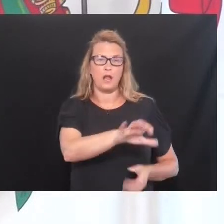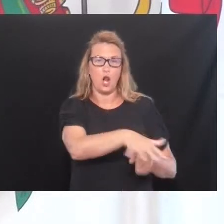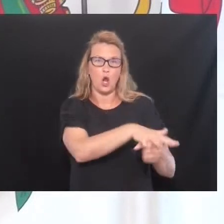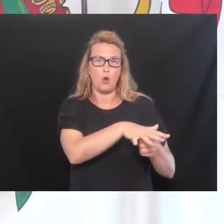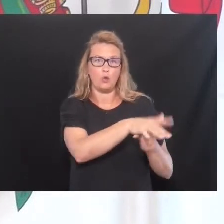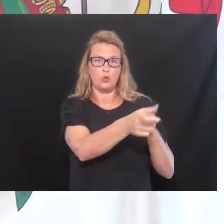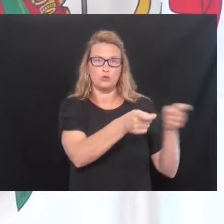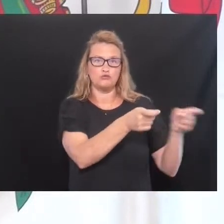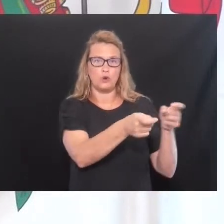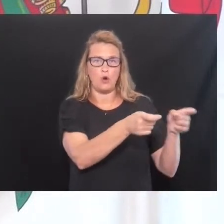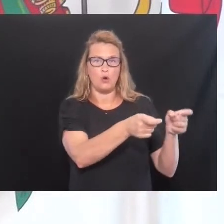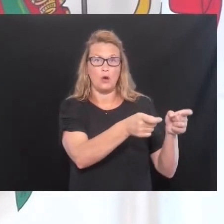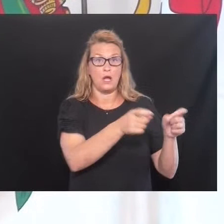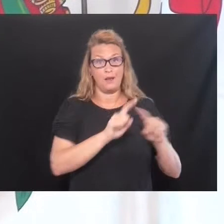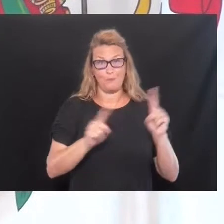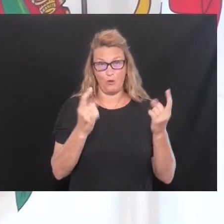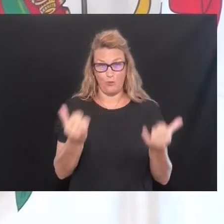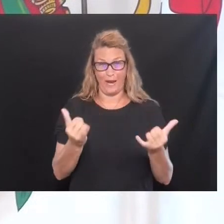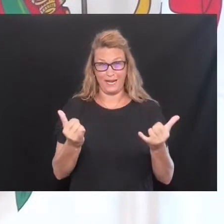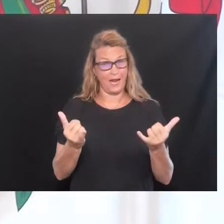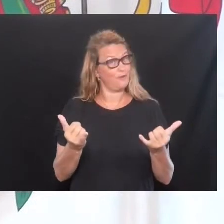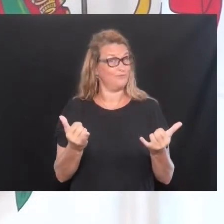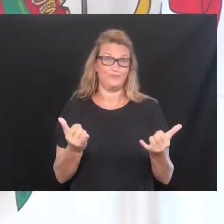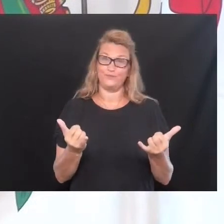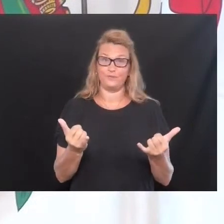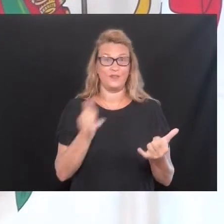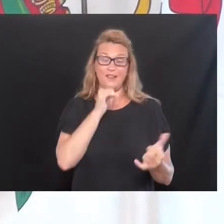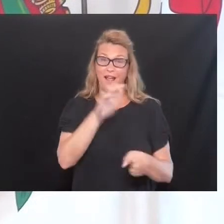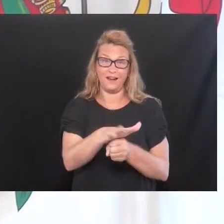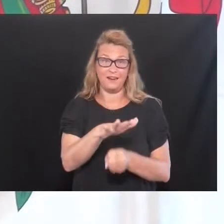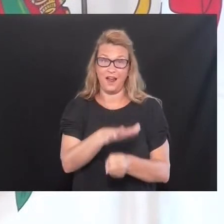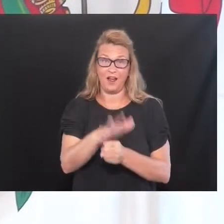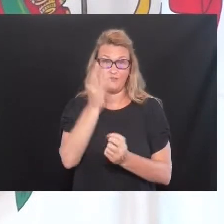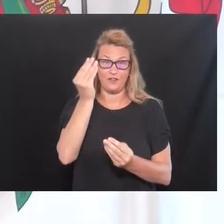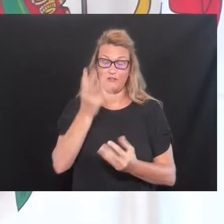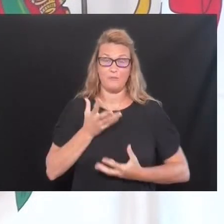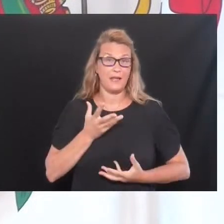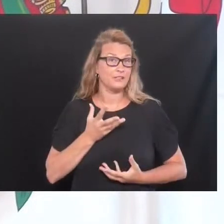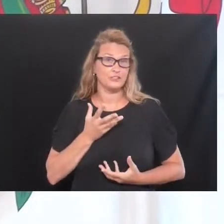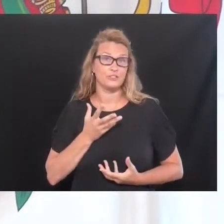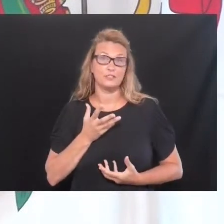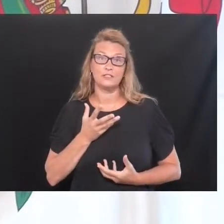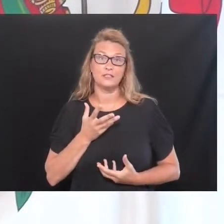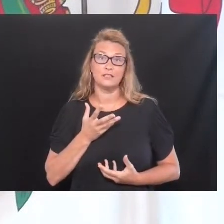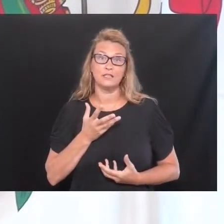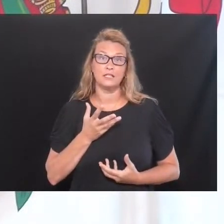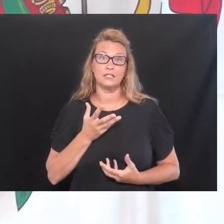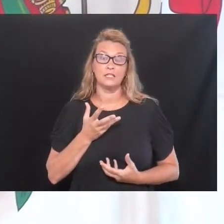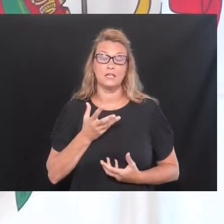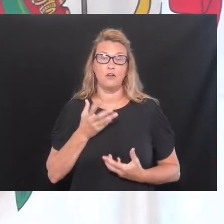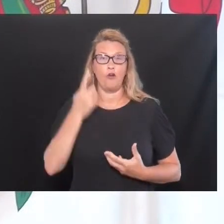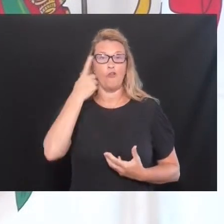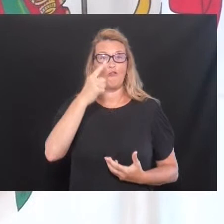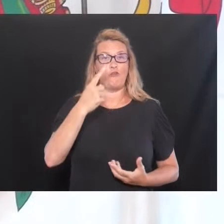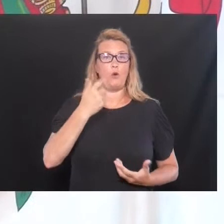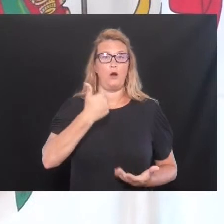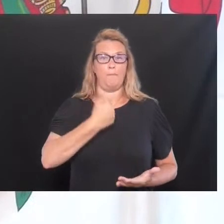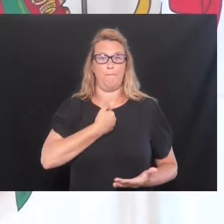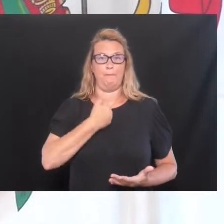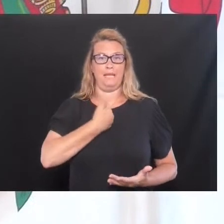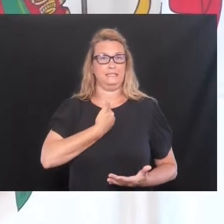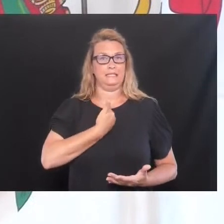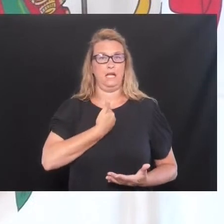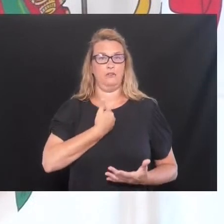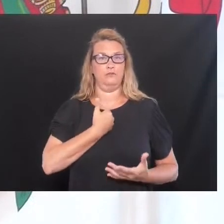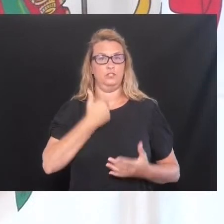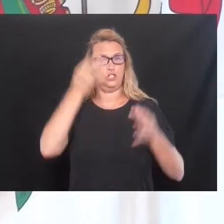time, we do not have enough information that leans us towards making